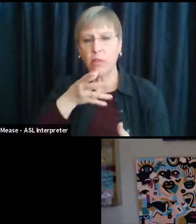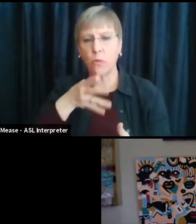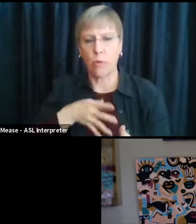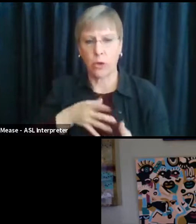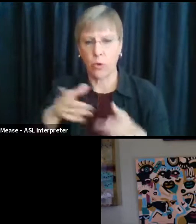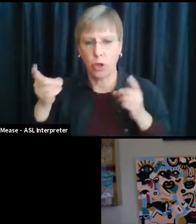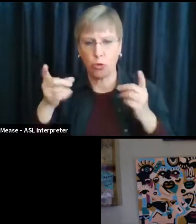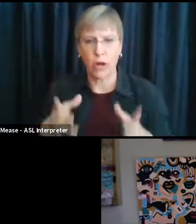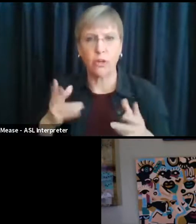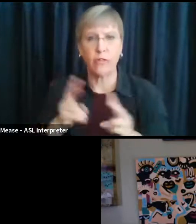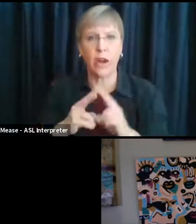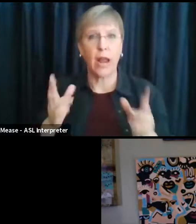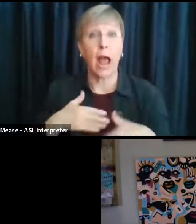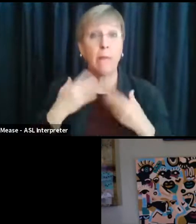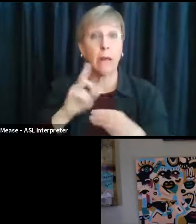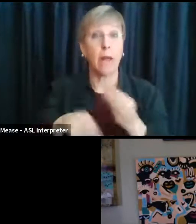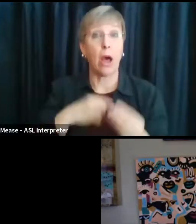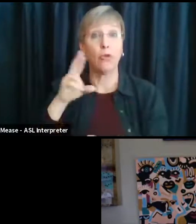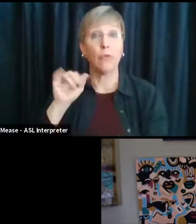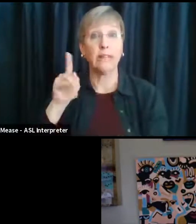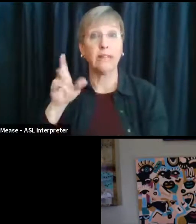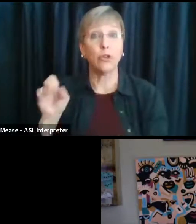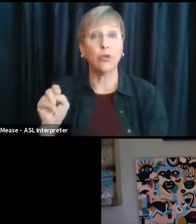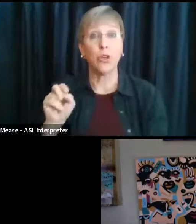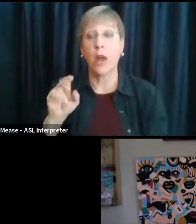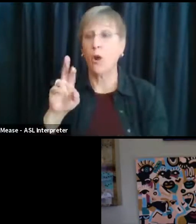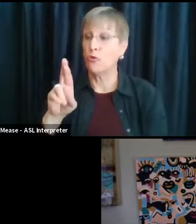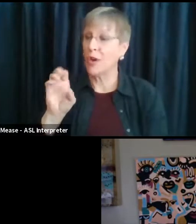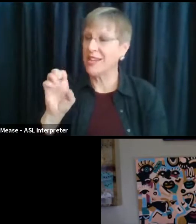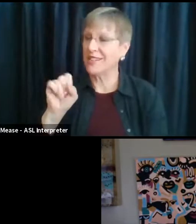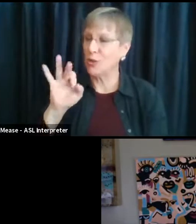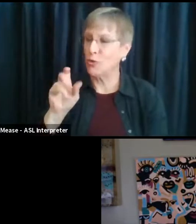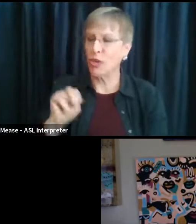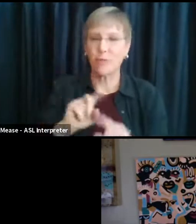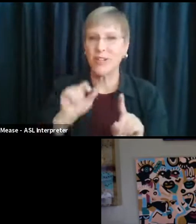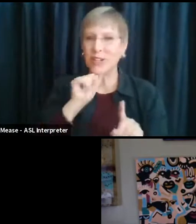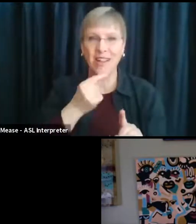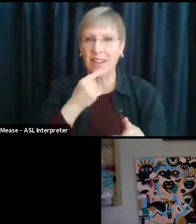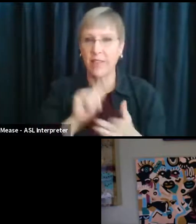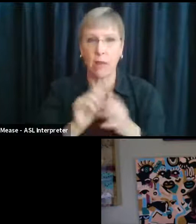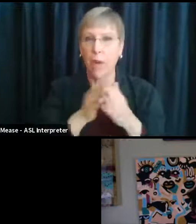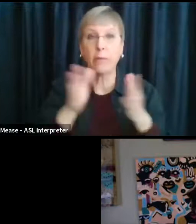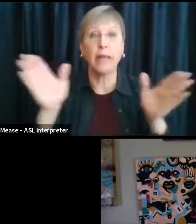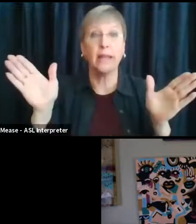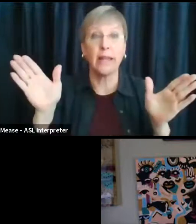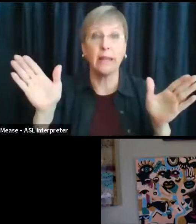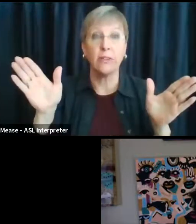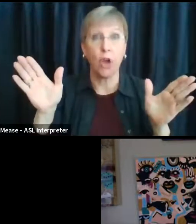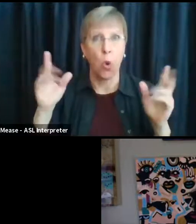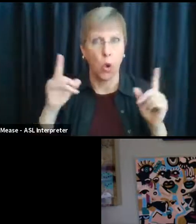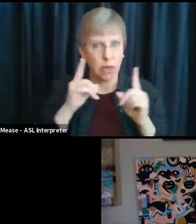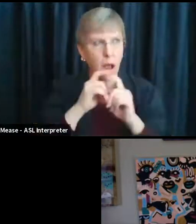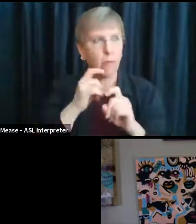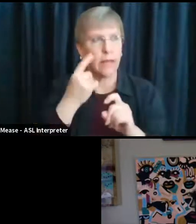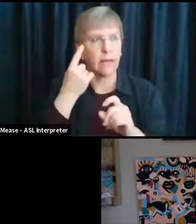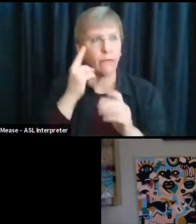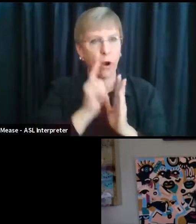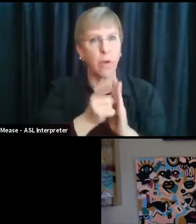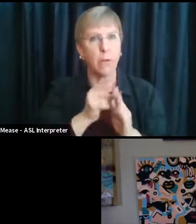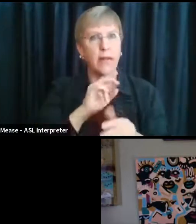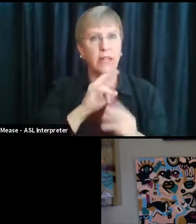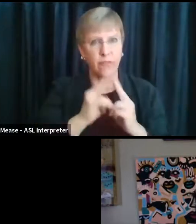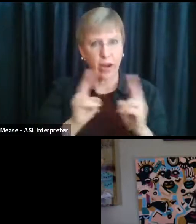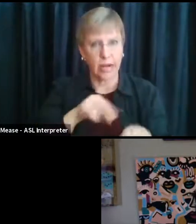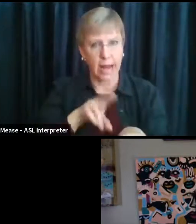very happy about the restitutions, but she never said it publicly or whatever. So it's complicated. For the moment, it's very